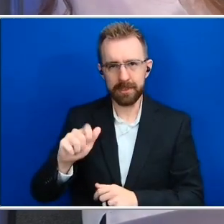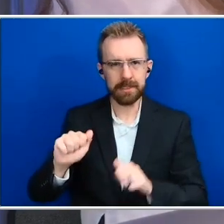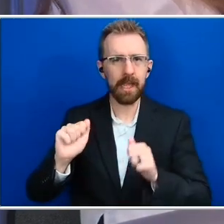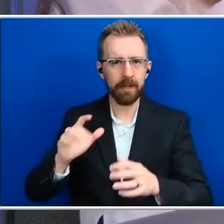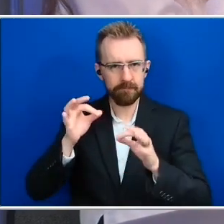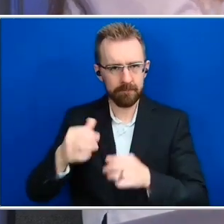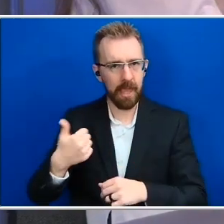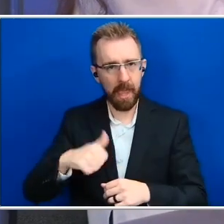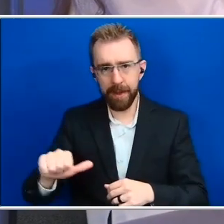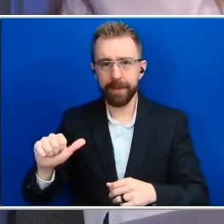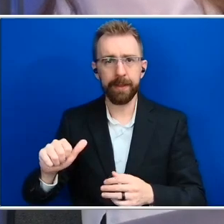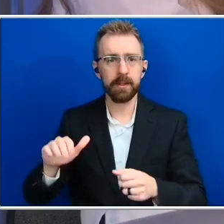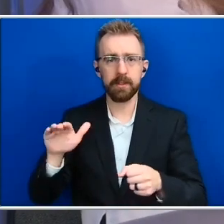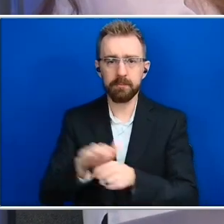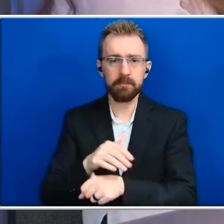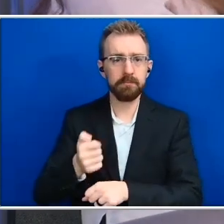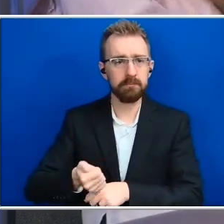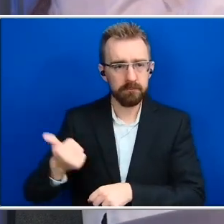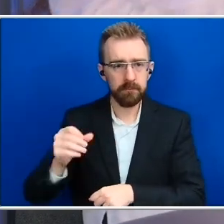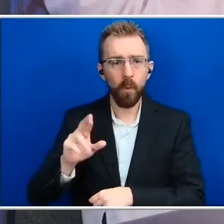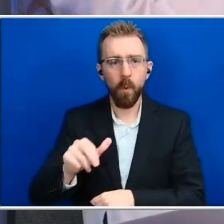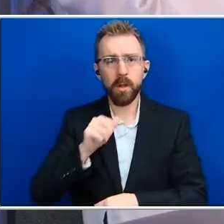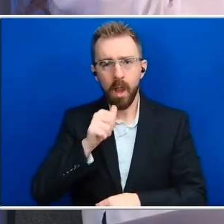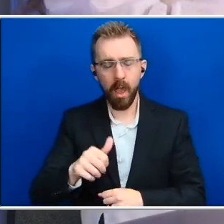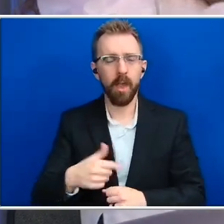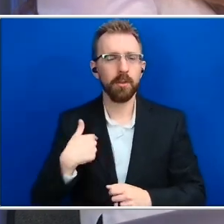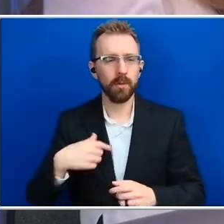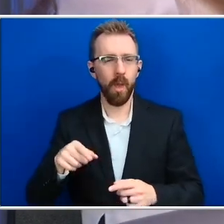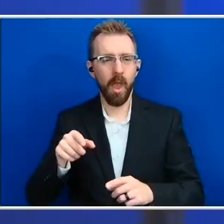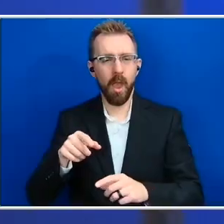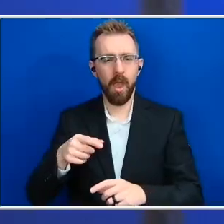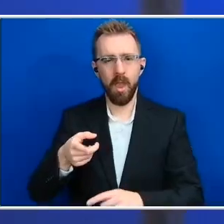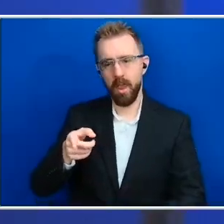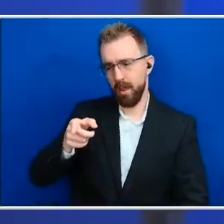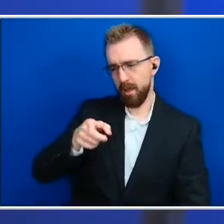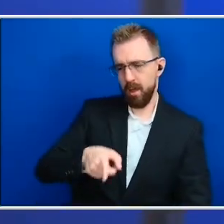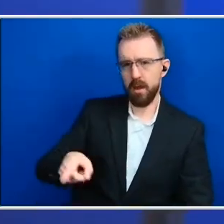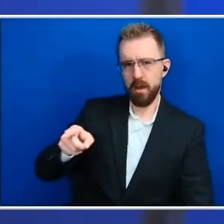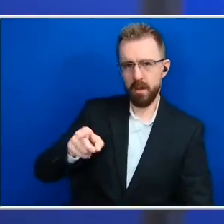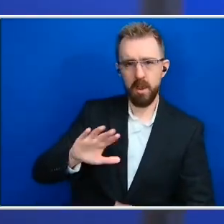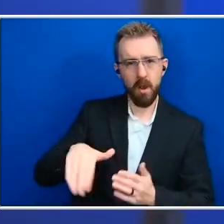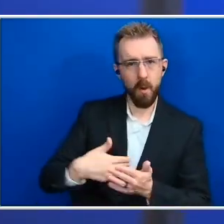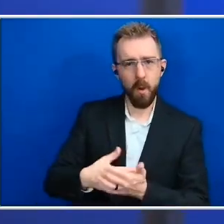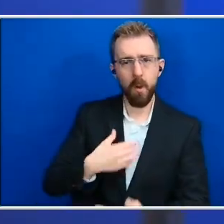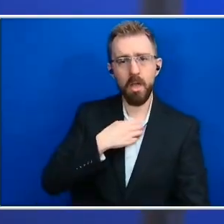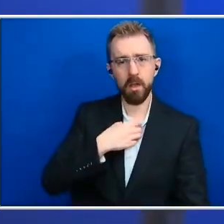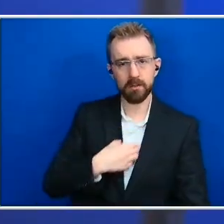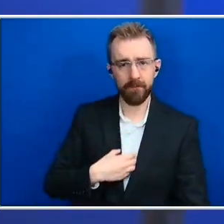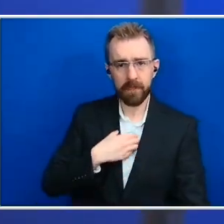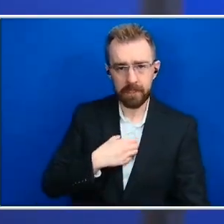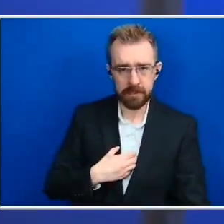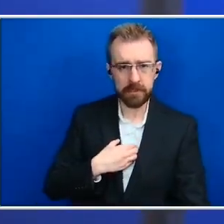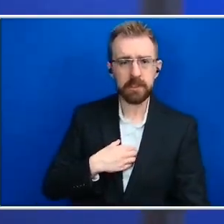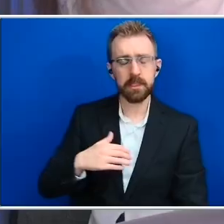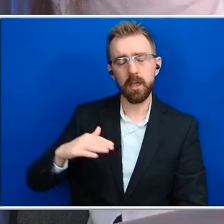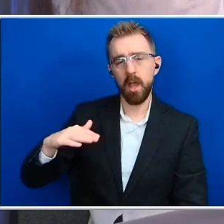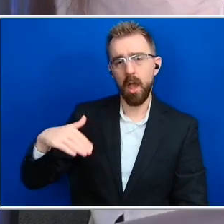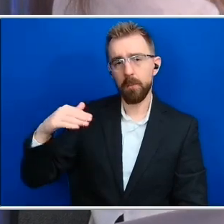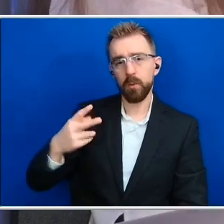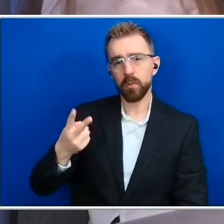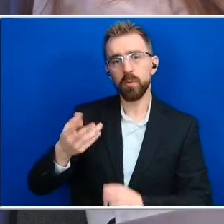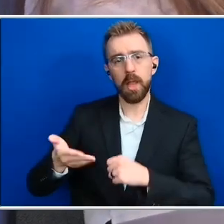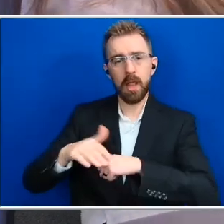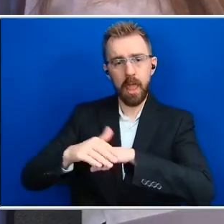resection or not. Therefore, I cut it like this, and the whole esophagus, the upper two layers are taken